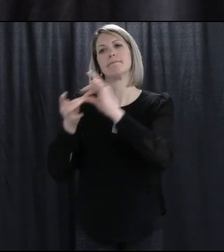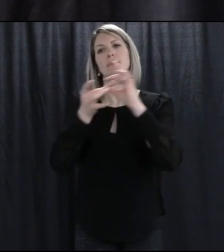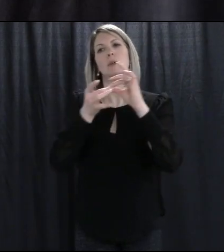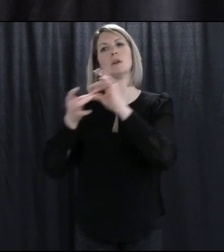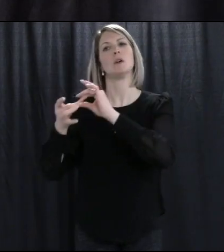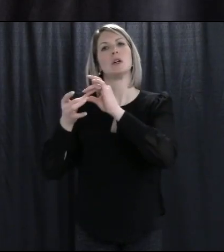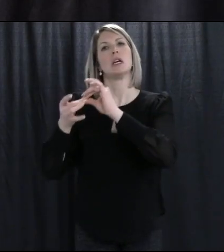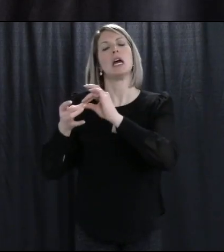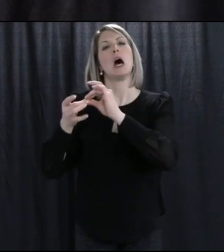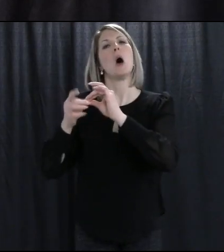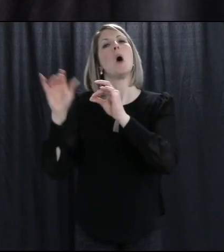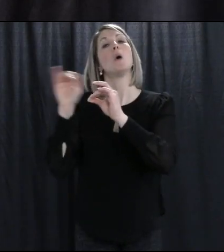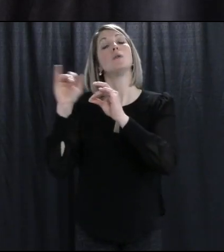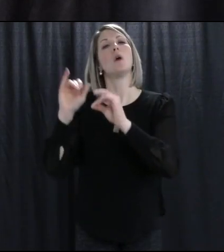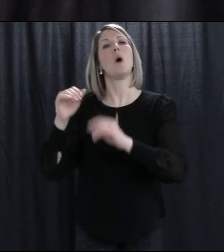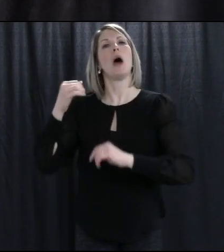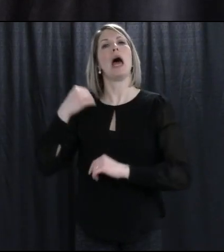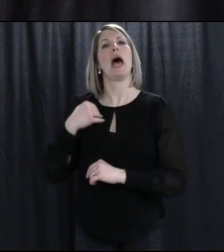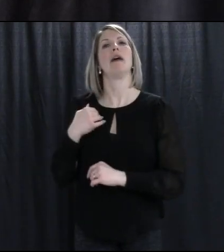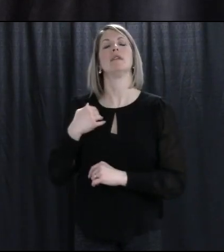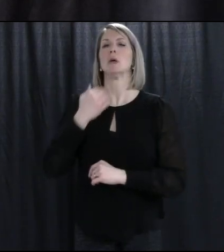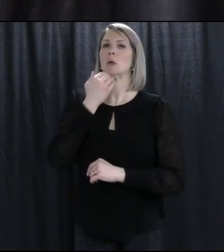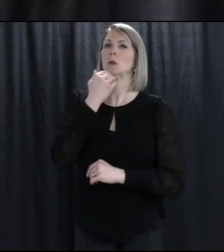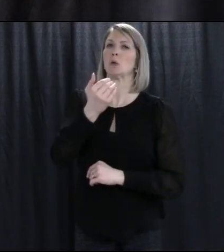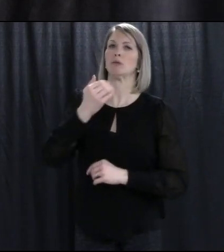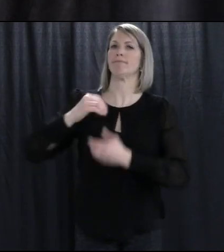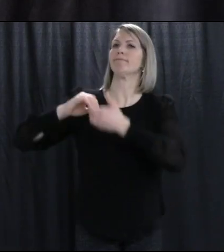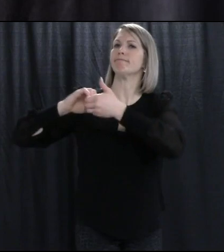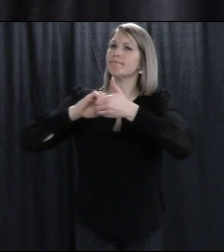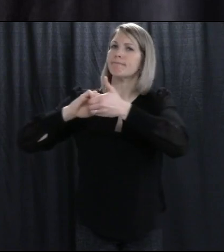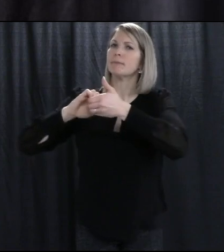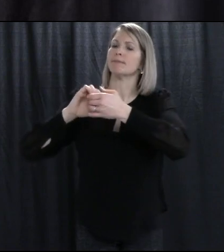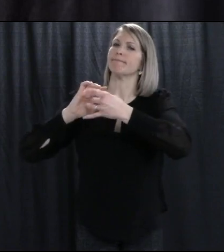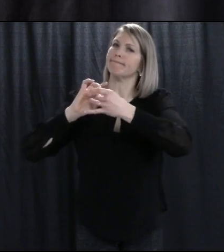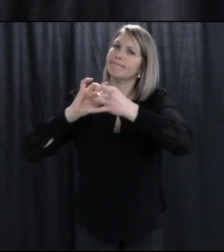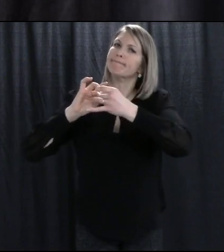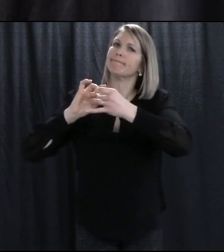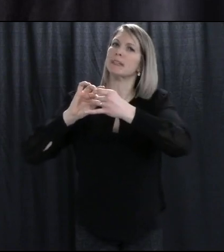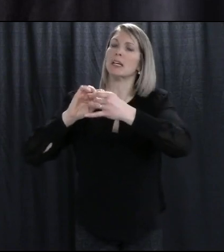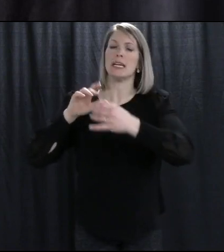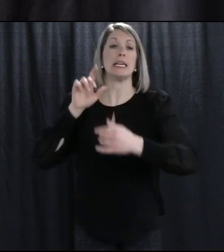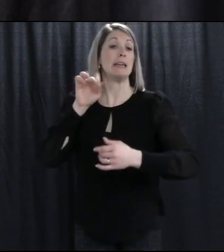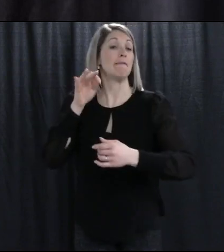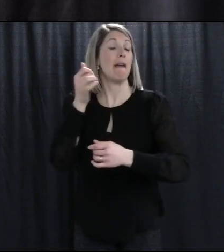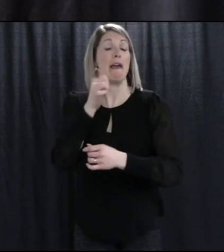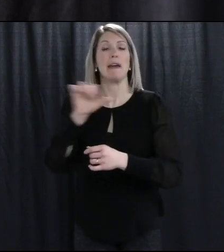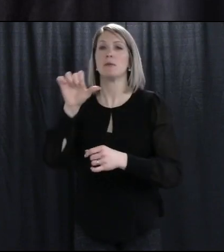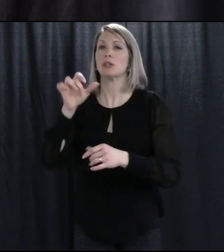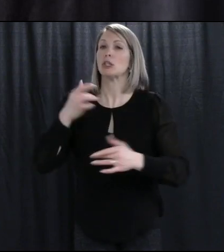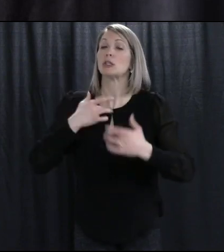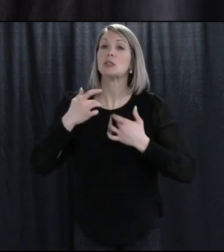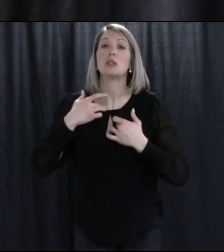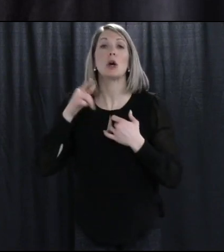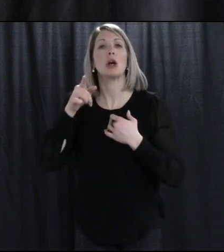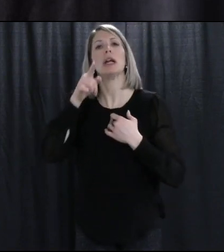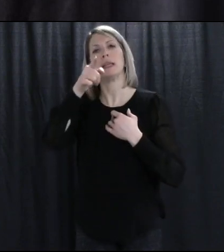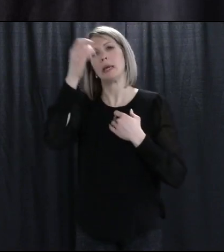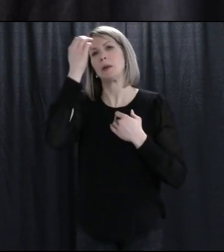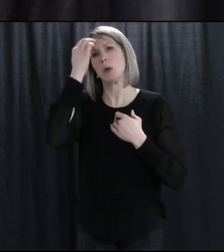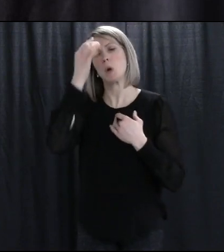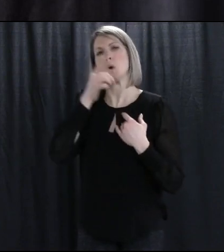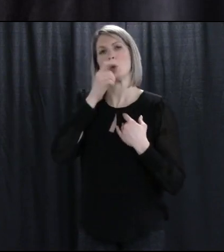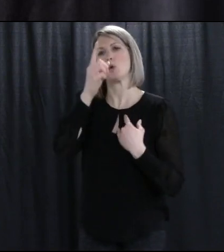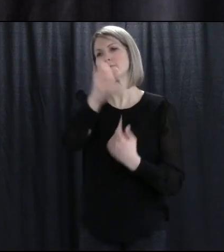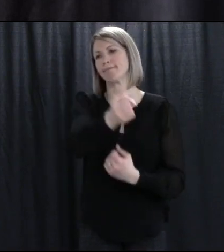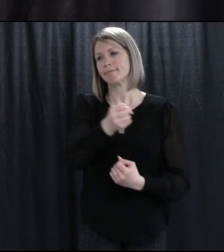arrangements through First Nation Indigenous Health Branch that go to speak to the needs of Innu Nation in both of the